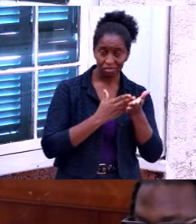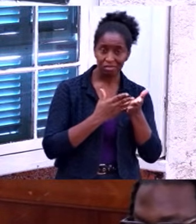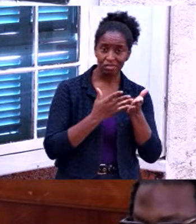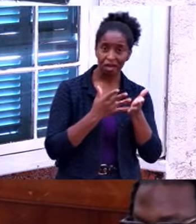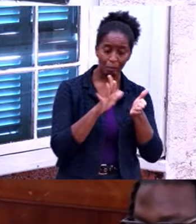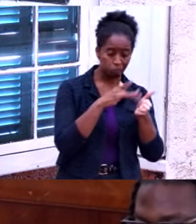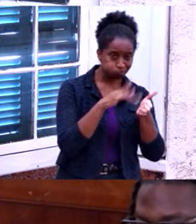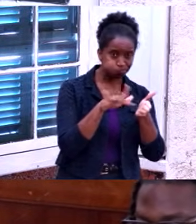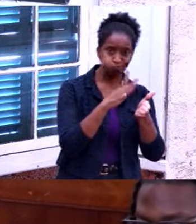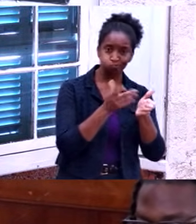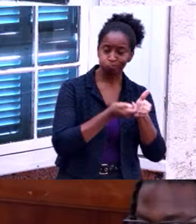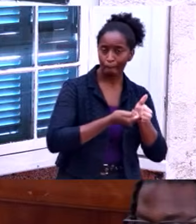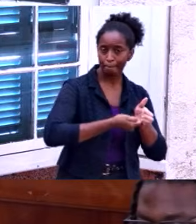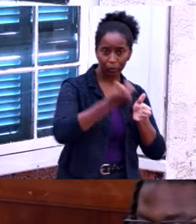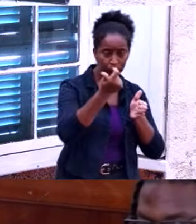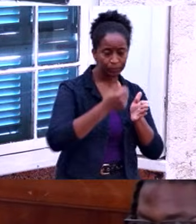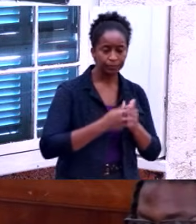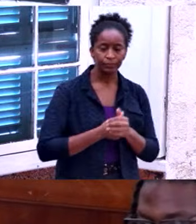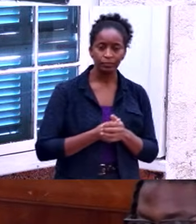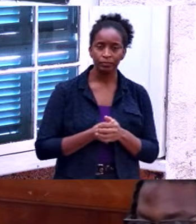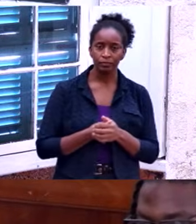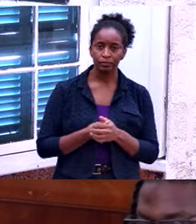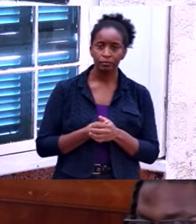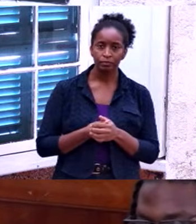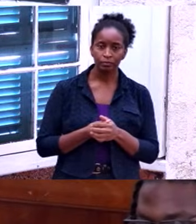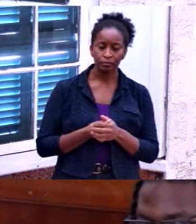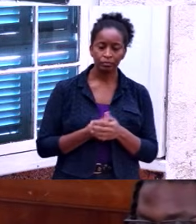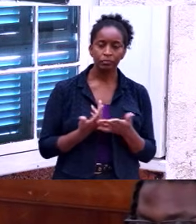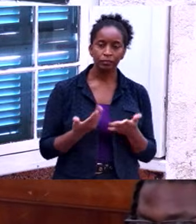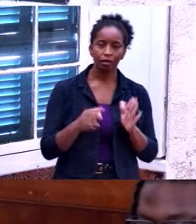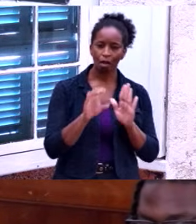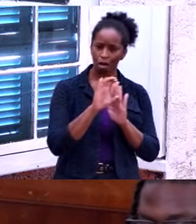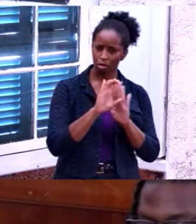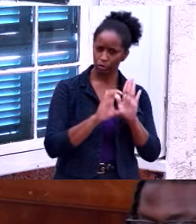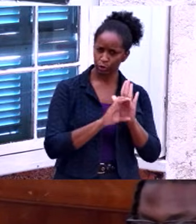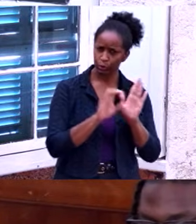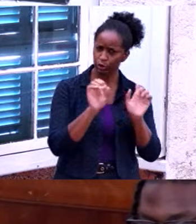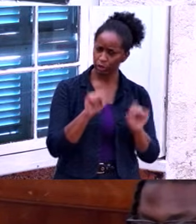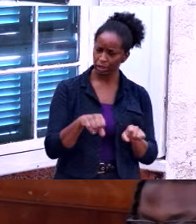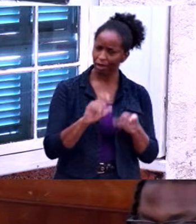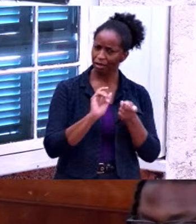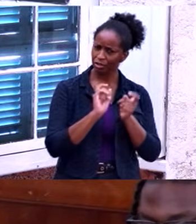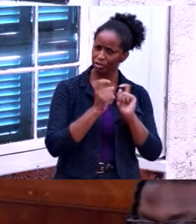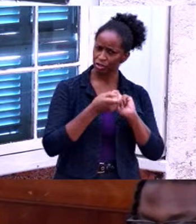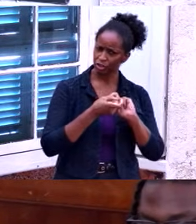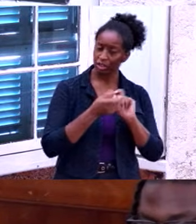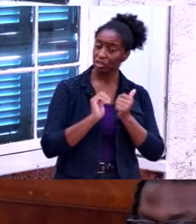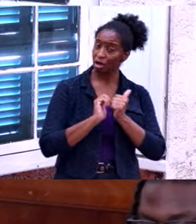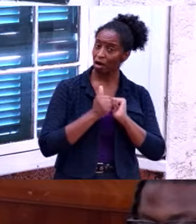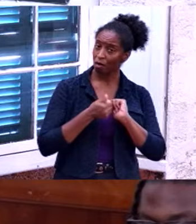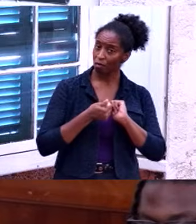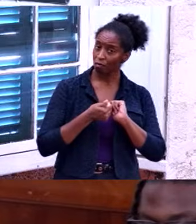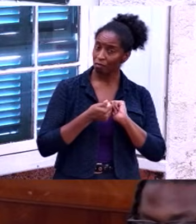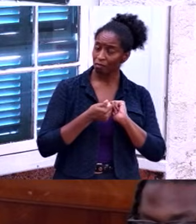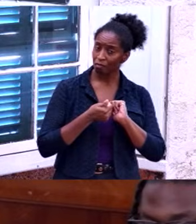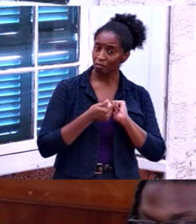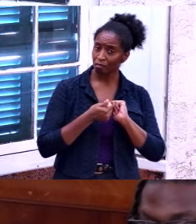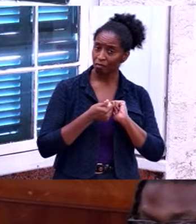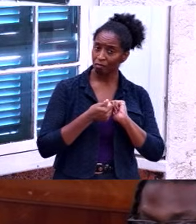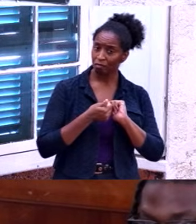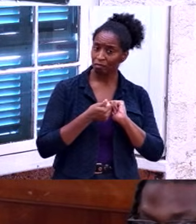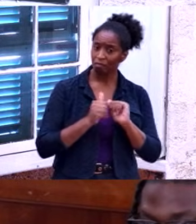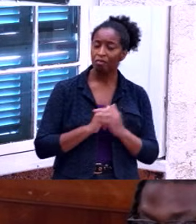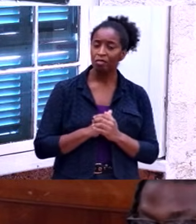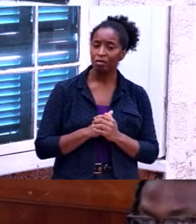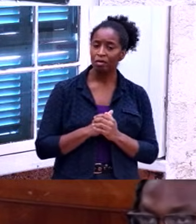but we have an objective, because you can only change the Constitution if you bring fundamental reform. You do fundamental reform, they call